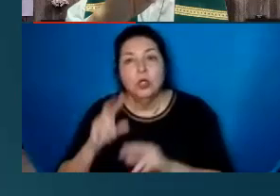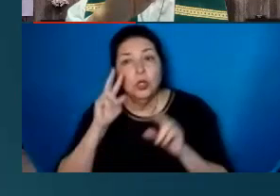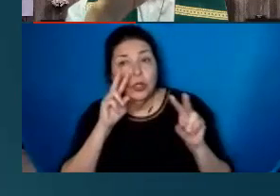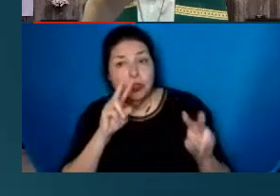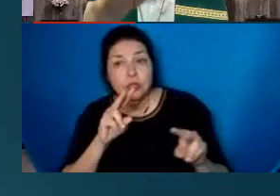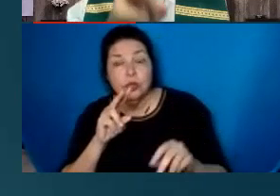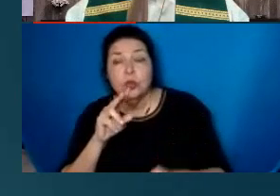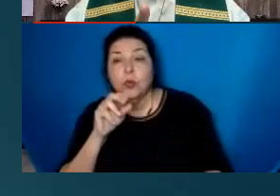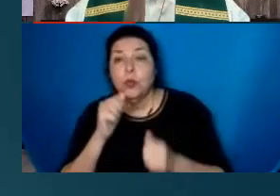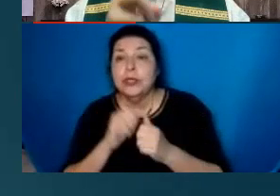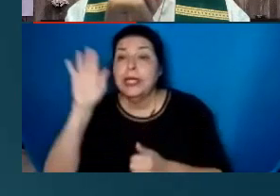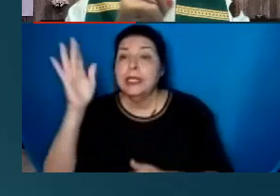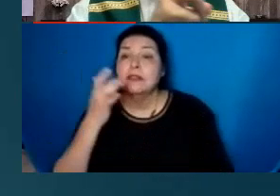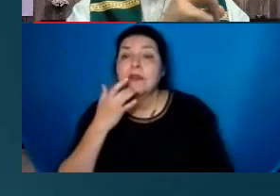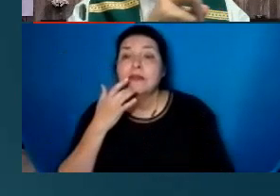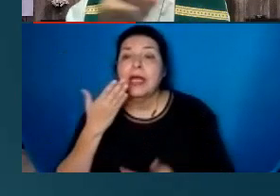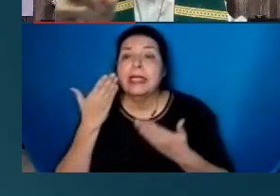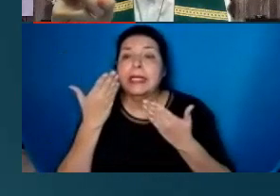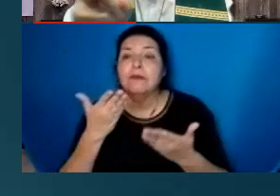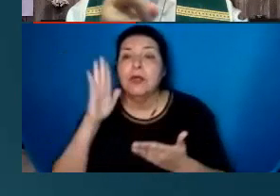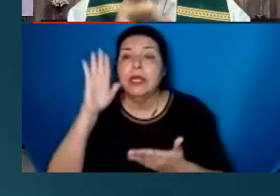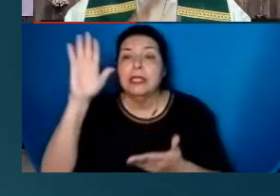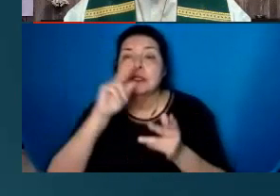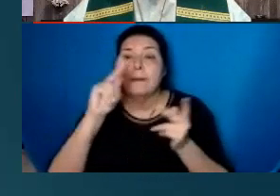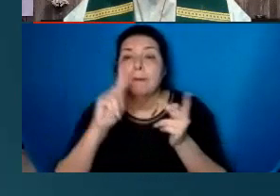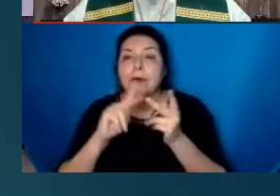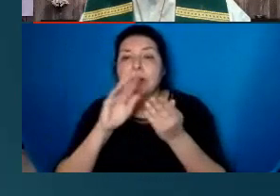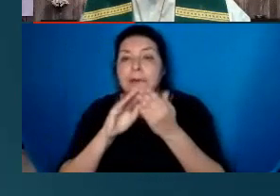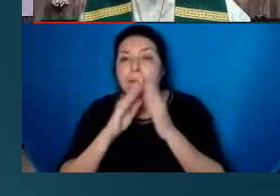you with his favor and give you his perfect peace.